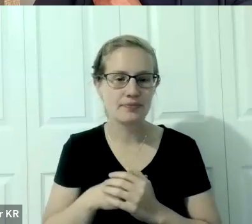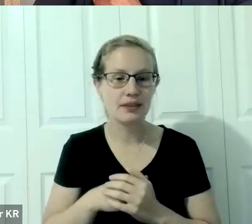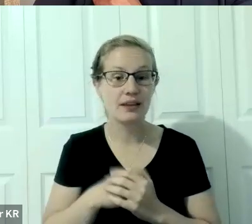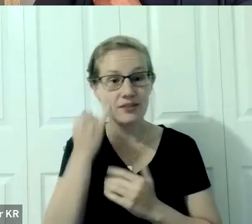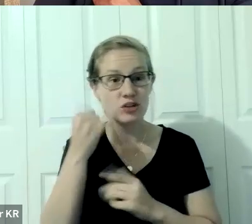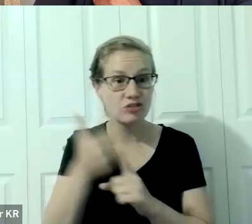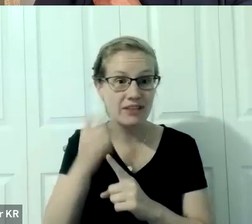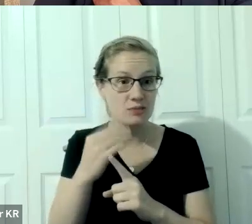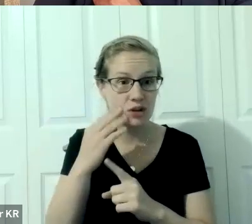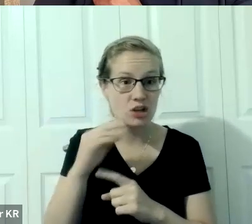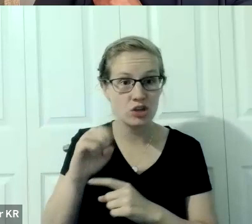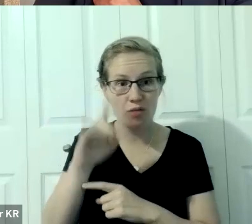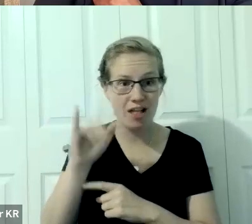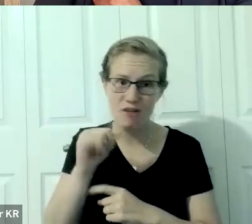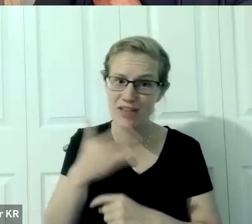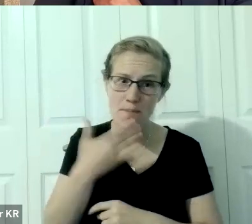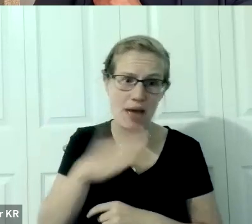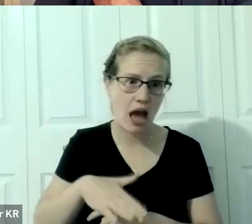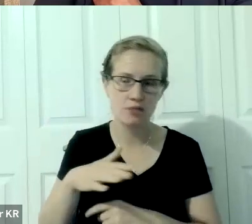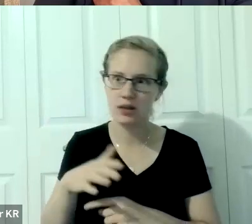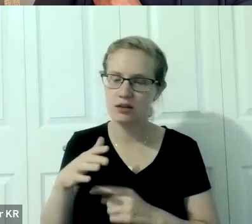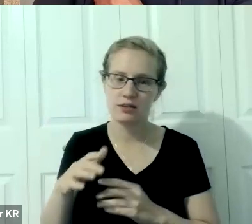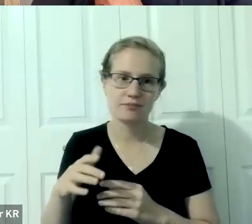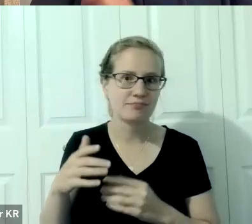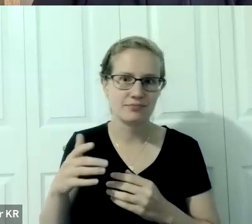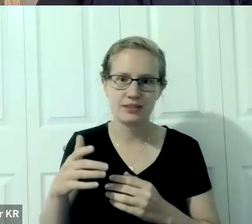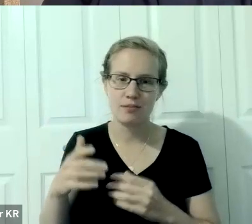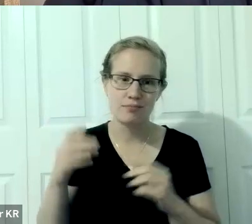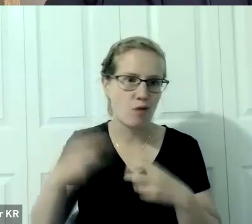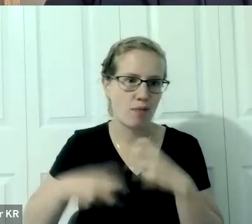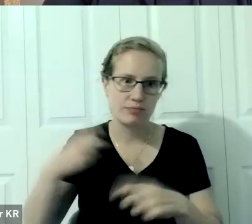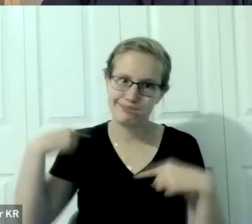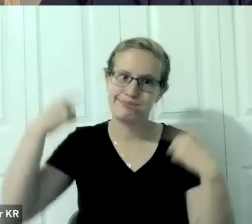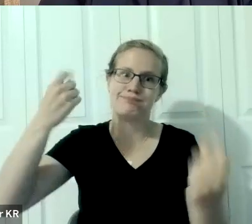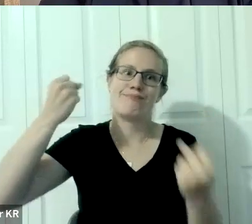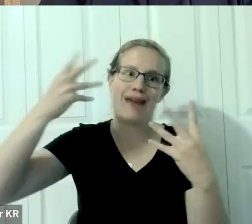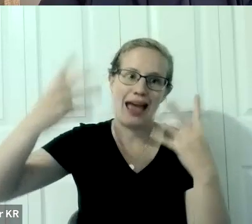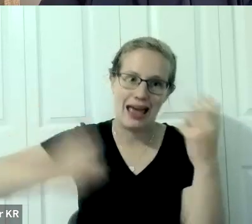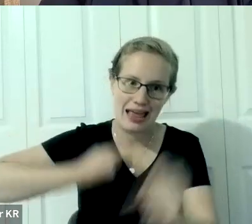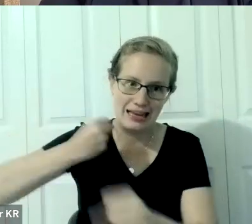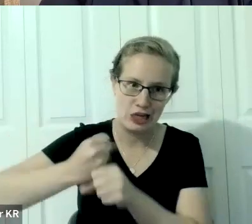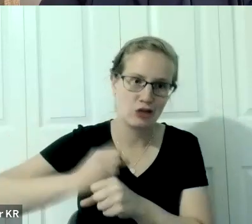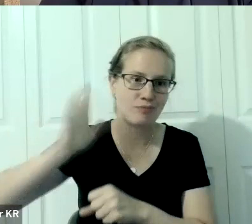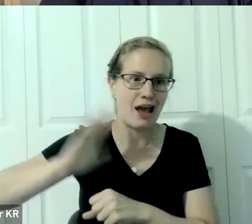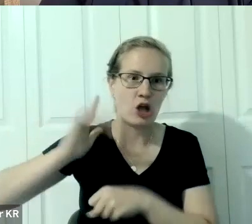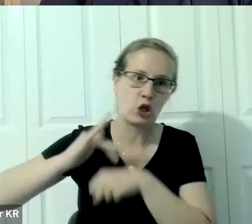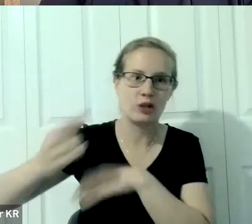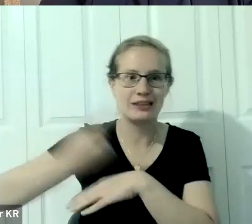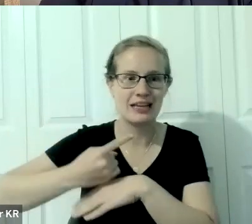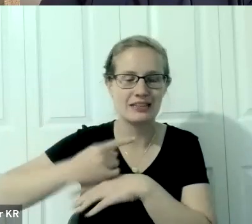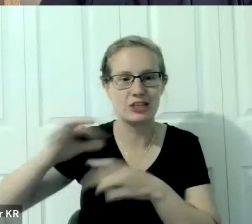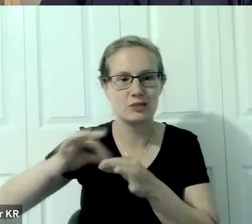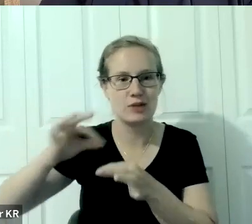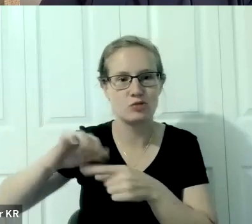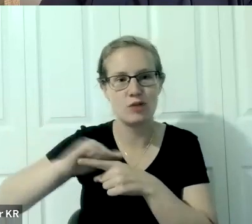from scrupulosity, don't feel bad. It's been around for centuries and centuries, and it goes all the way back to the early days of the spiritual